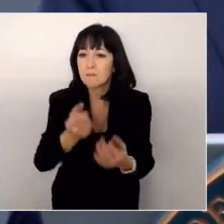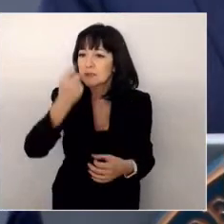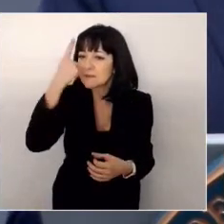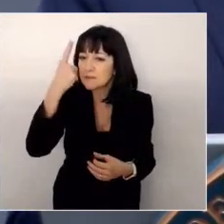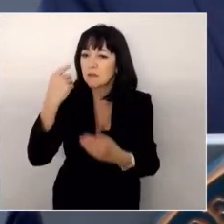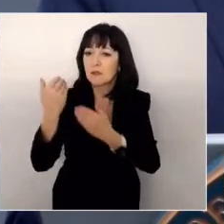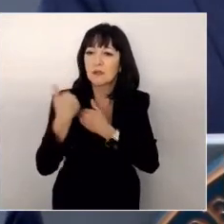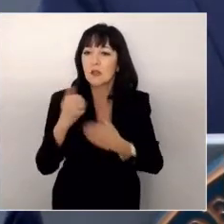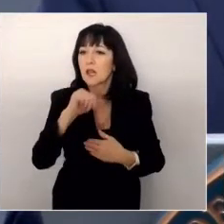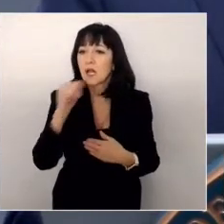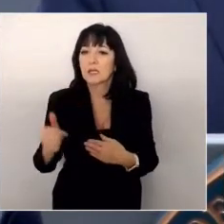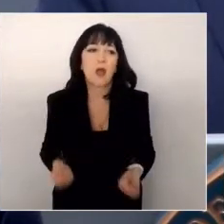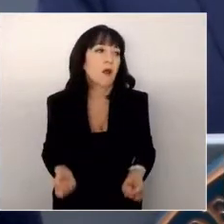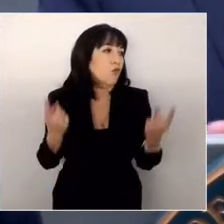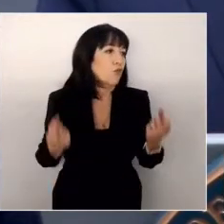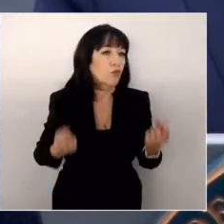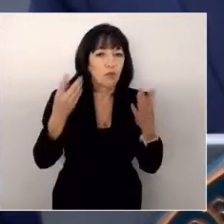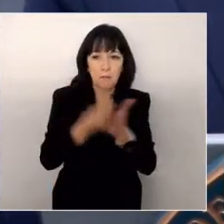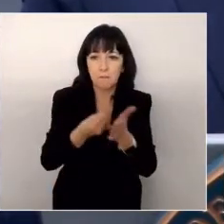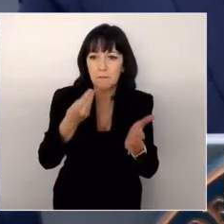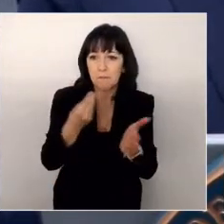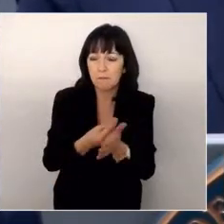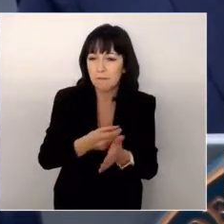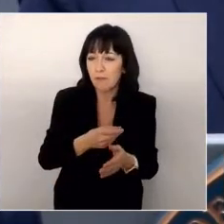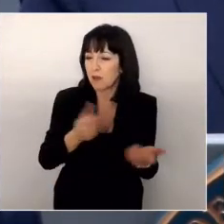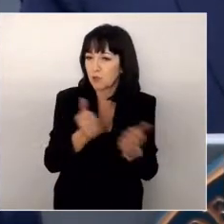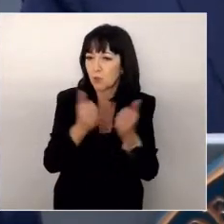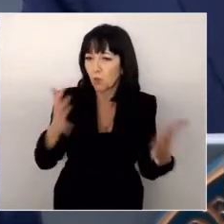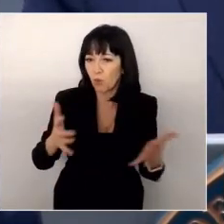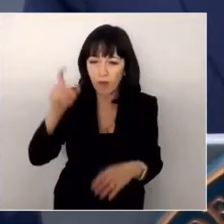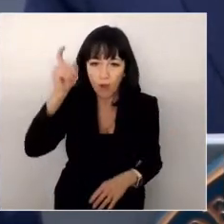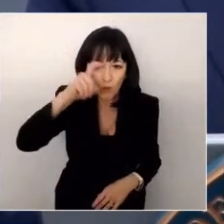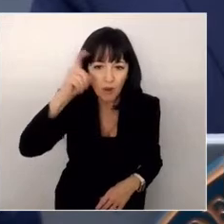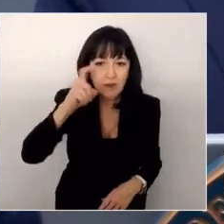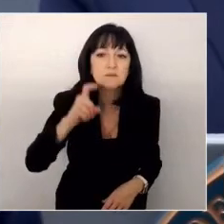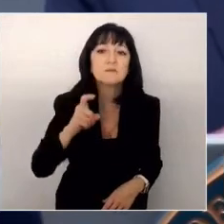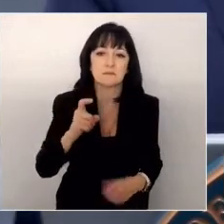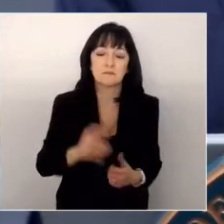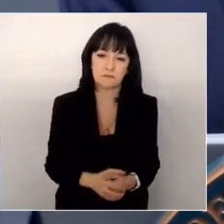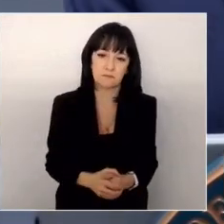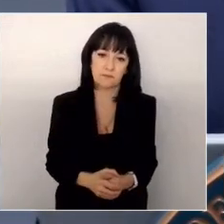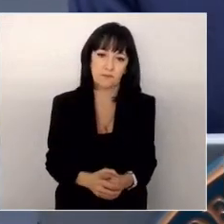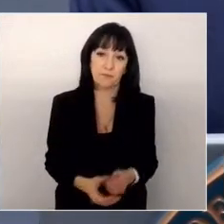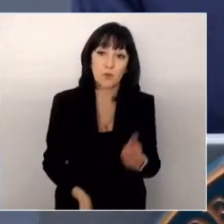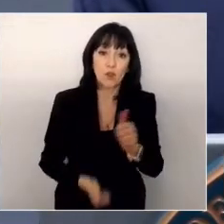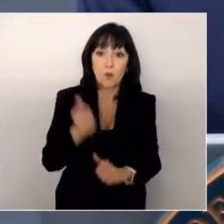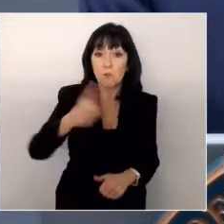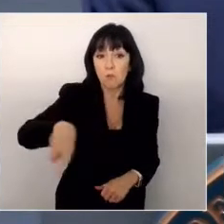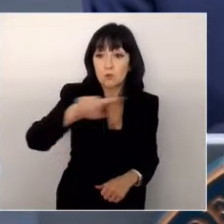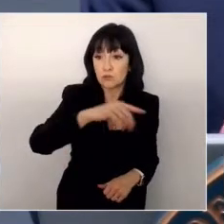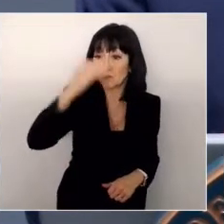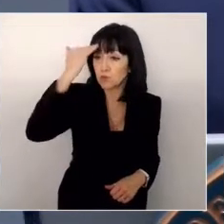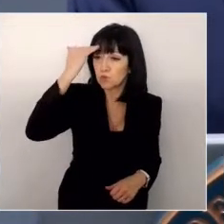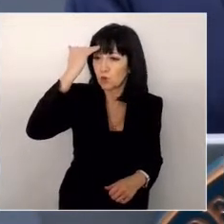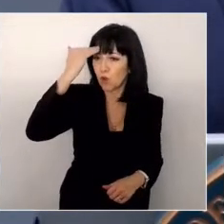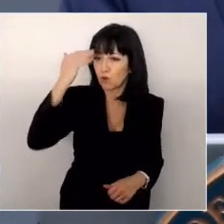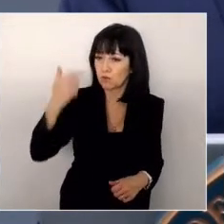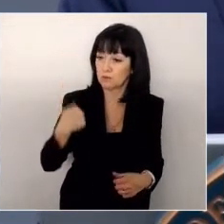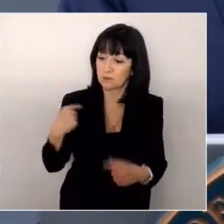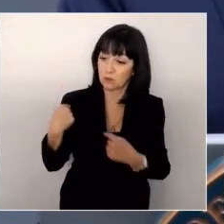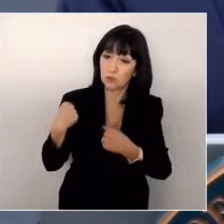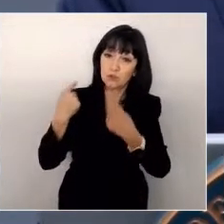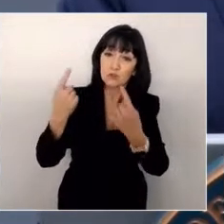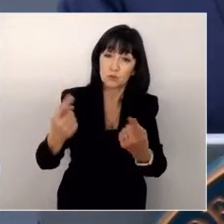together. As most of you know, I've served in government now in some capacity for nearly 3